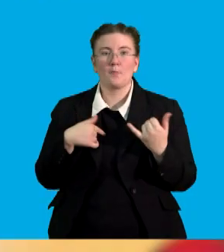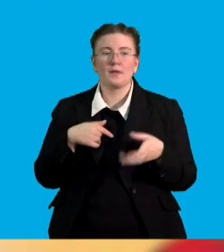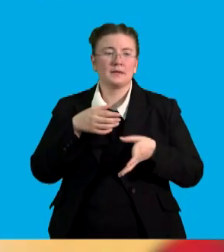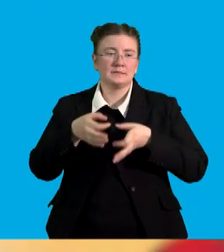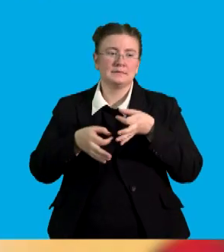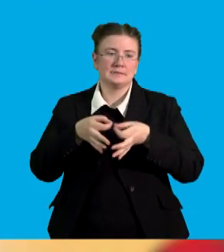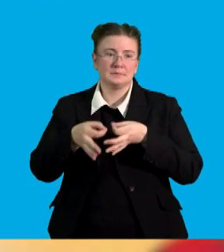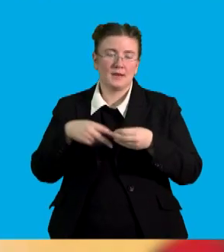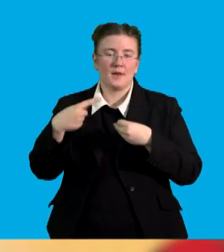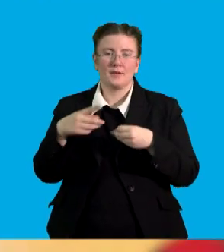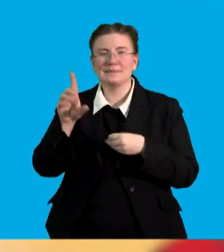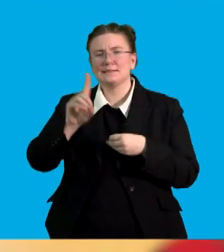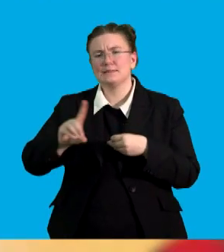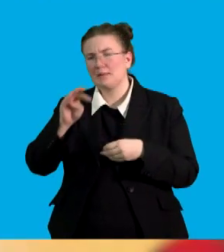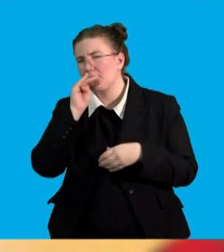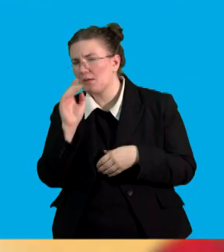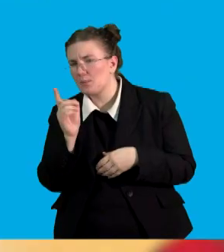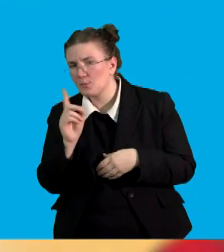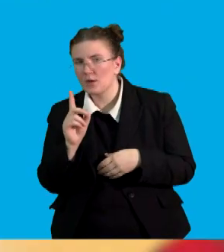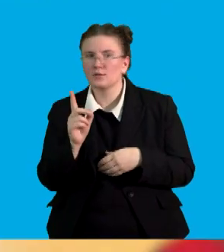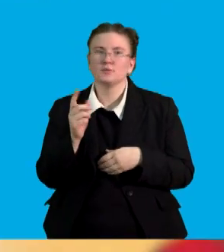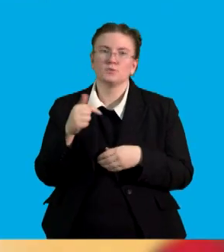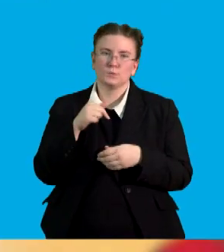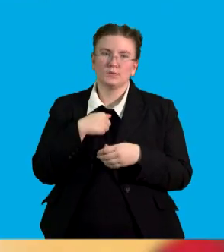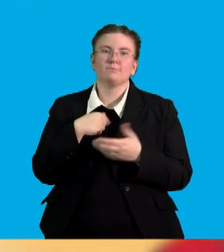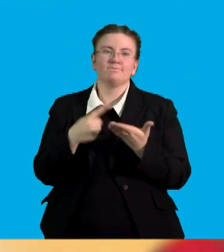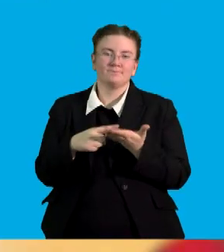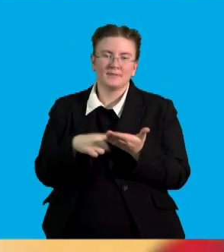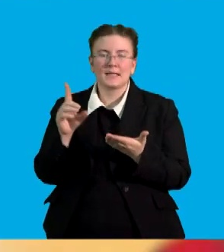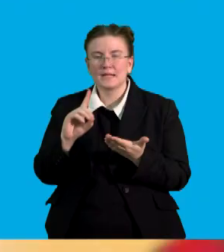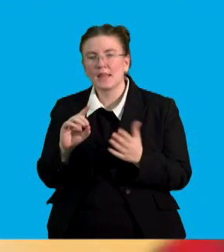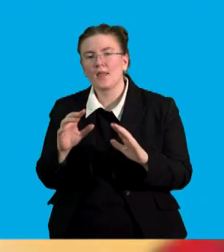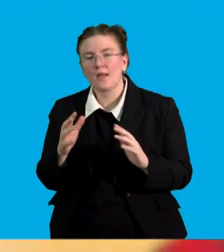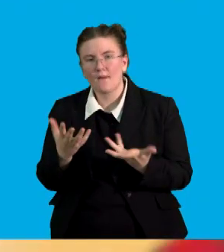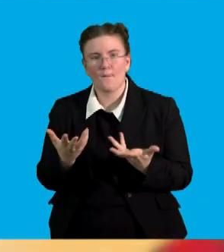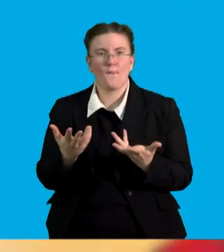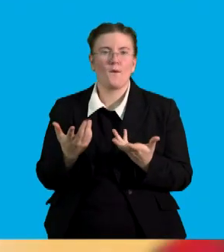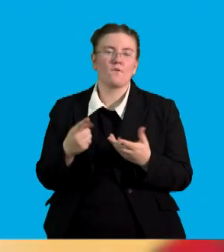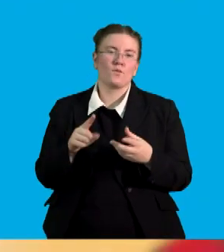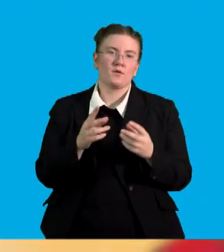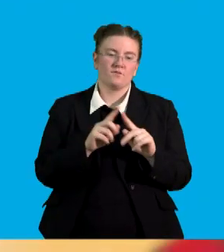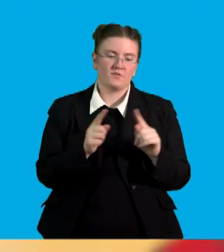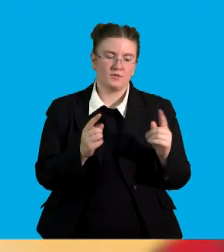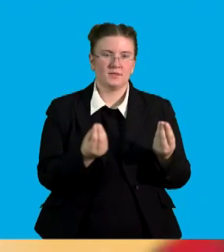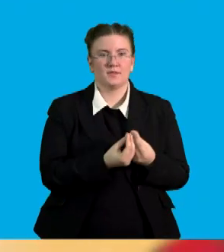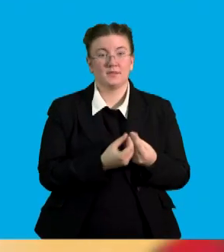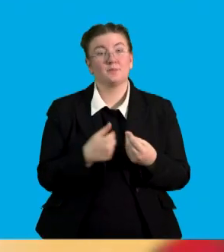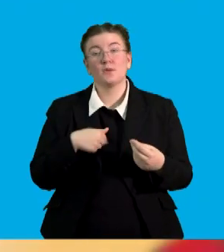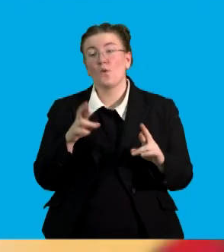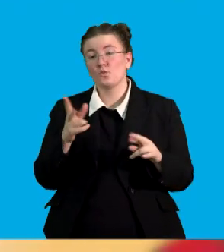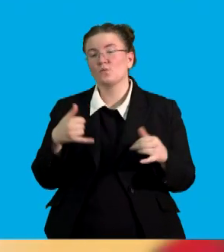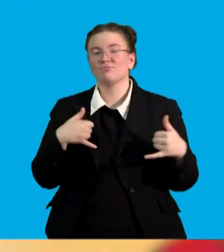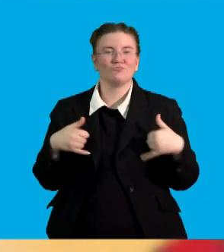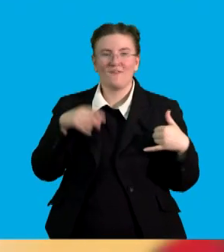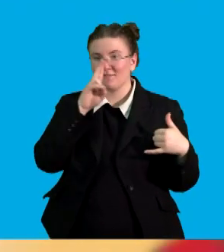I've shed some light on what density is and how to calculate and how to actually talk about density of different materials. I hope you